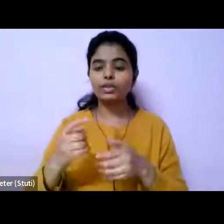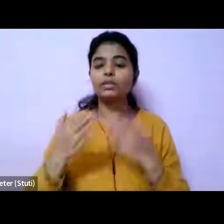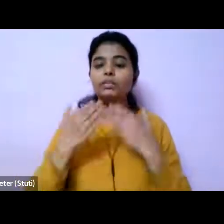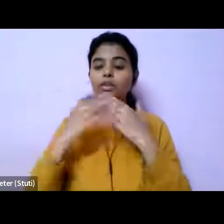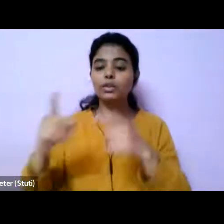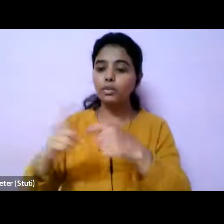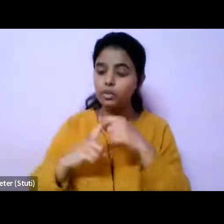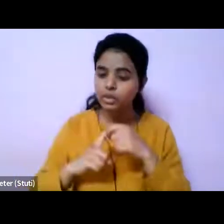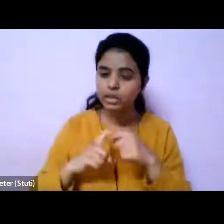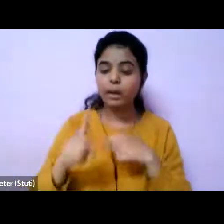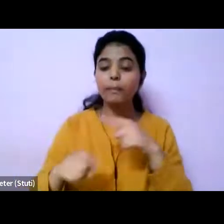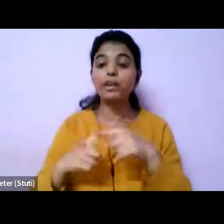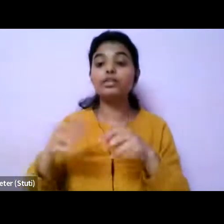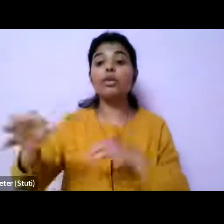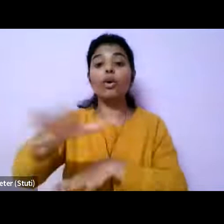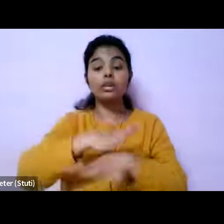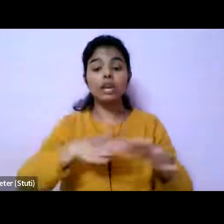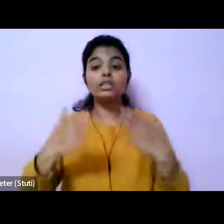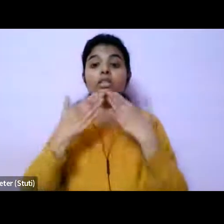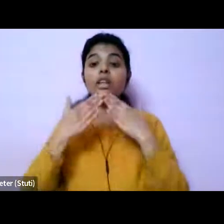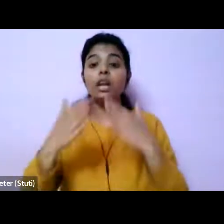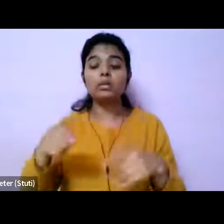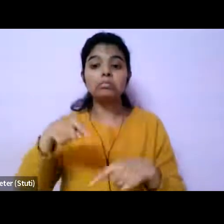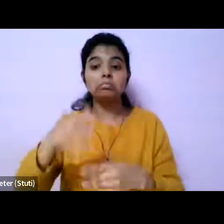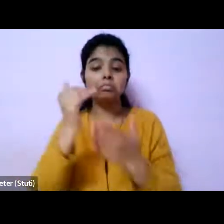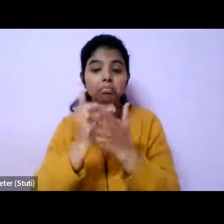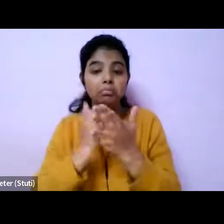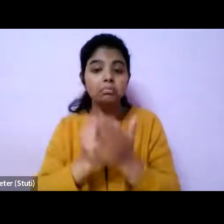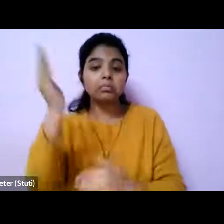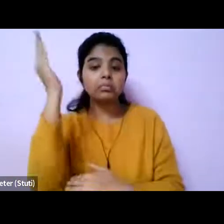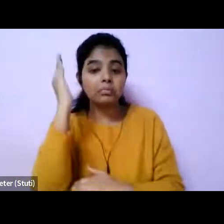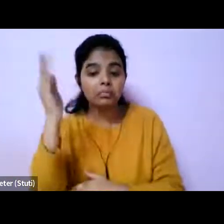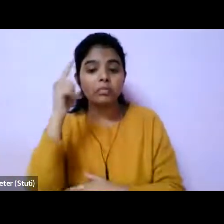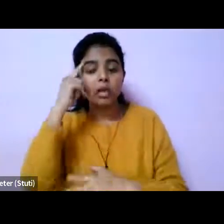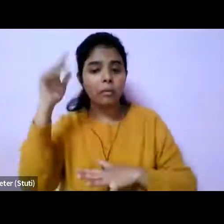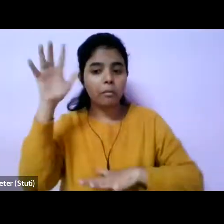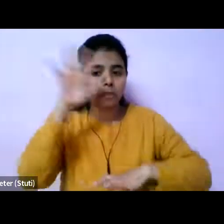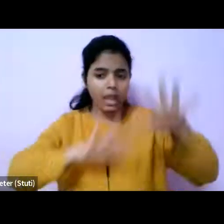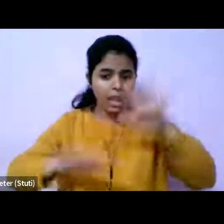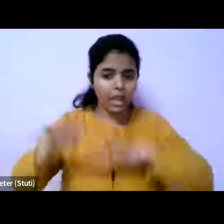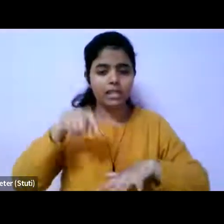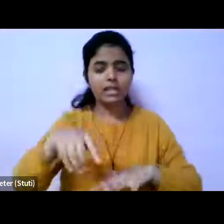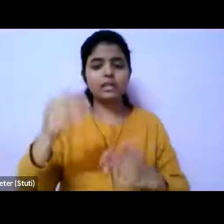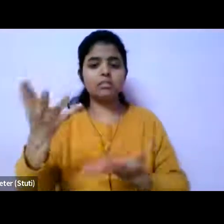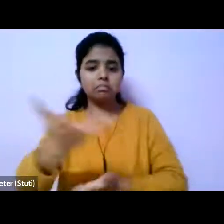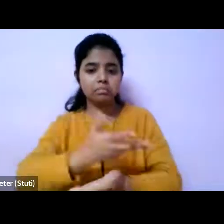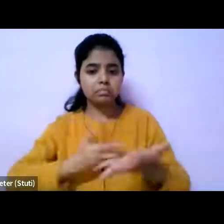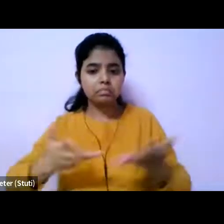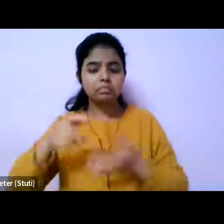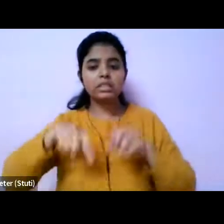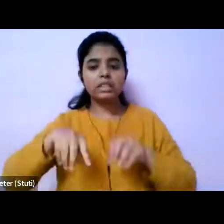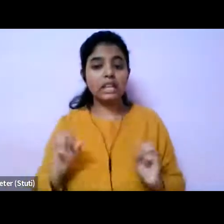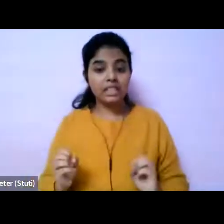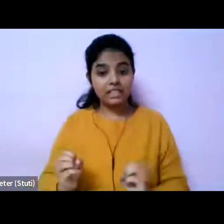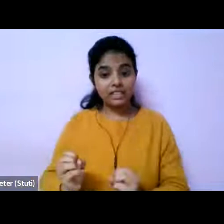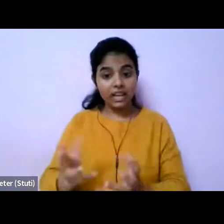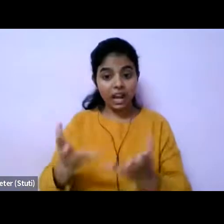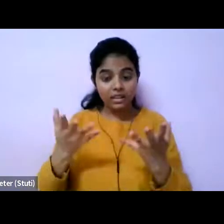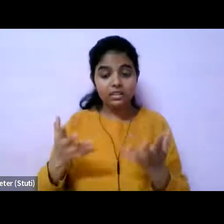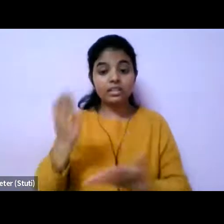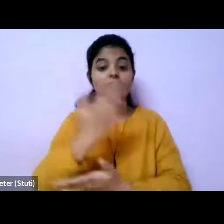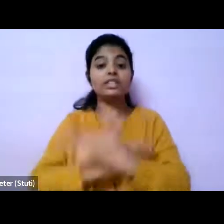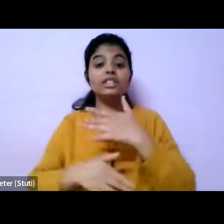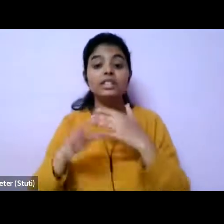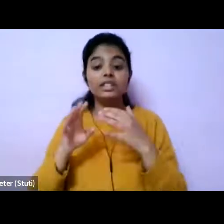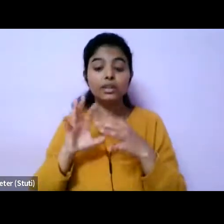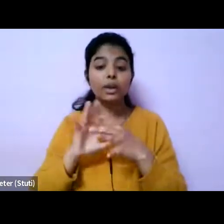organizers, for this very thoughtfully structured session, in which we began with disability